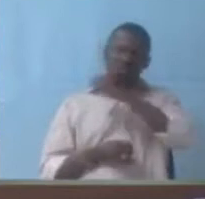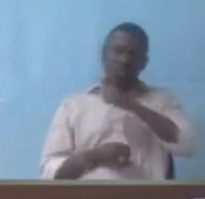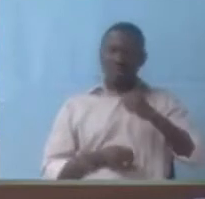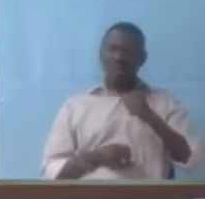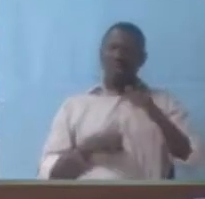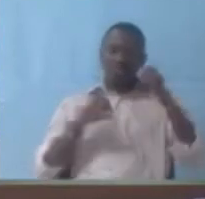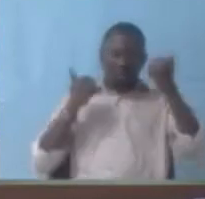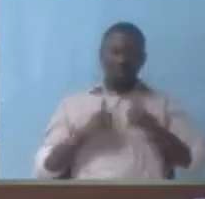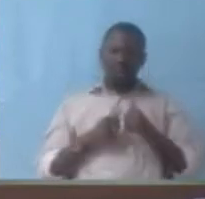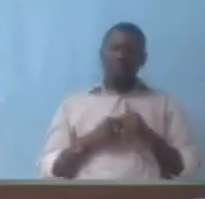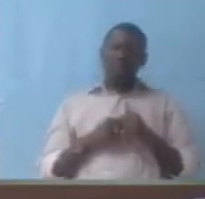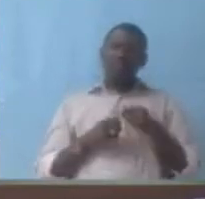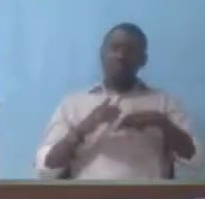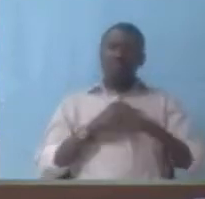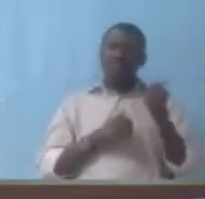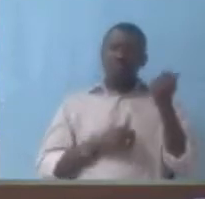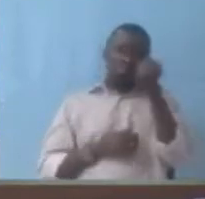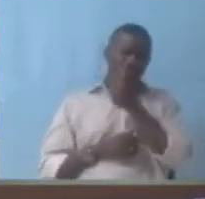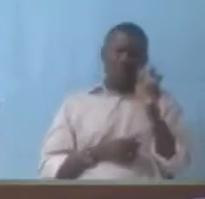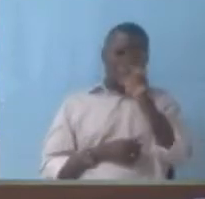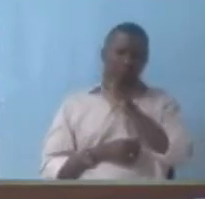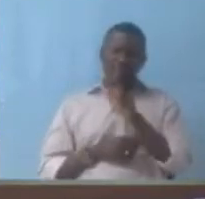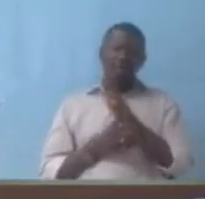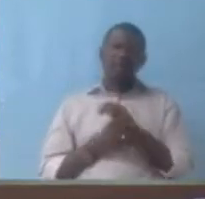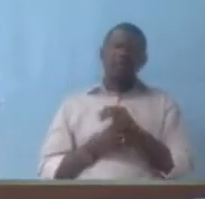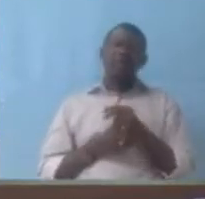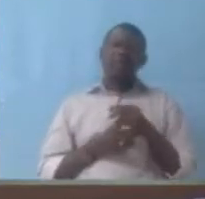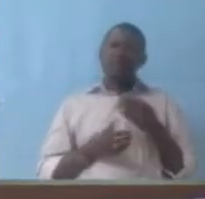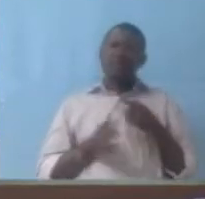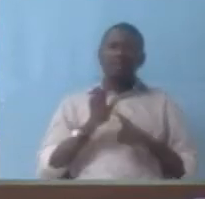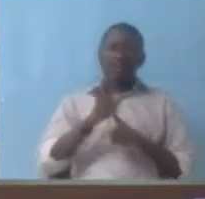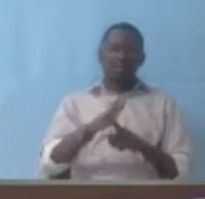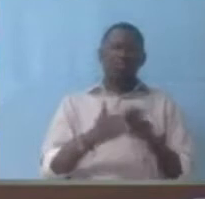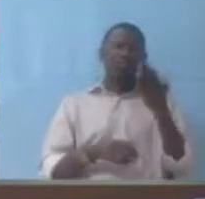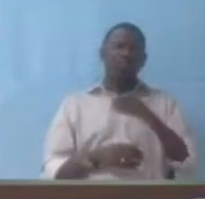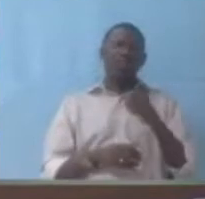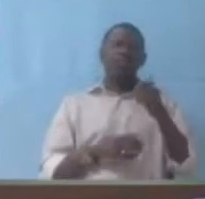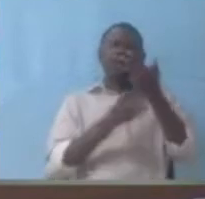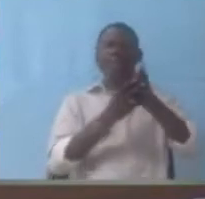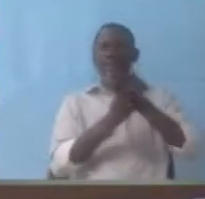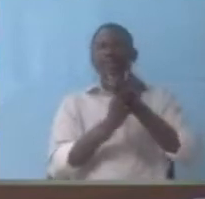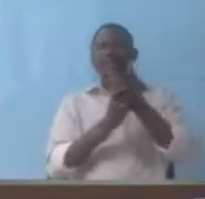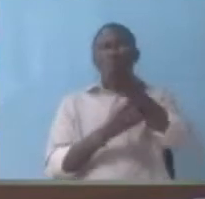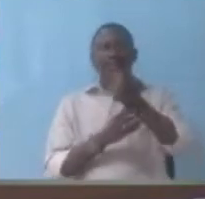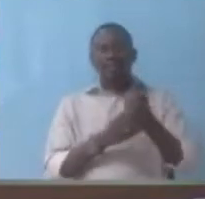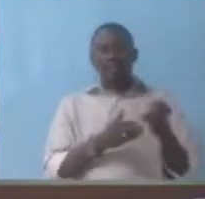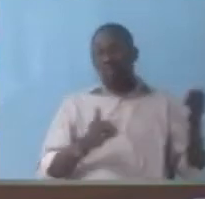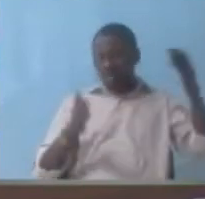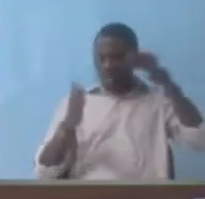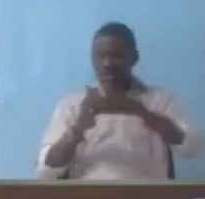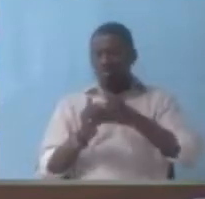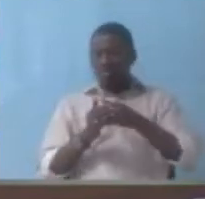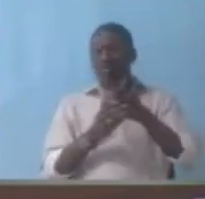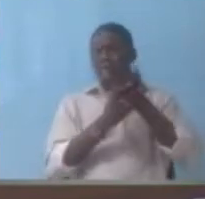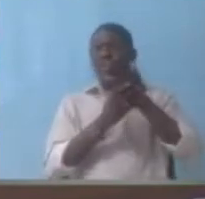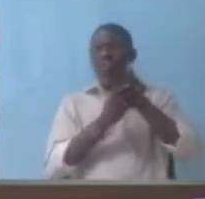to 1994, there were various coups across the region. Kabo 1960s sangolula, for kana 1994, coup d'etat